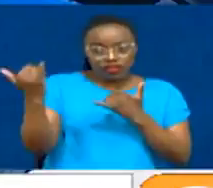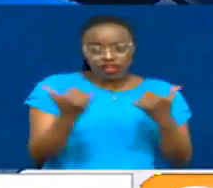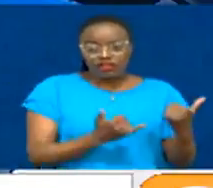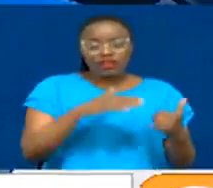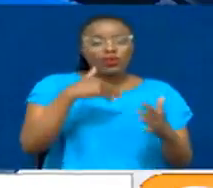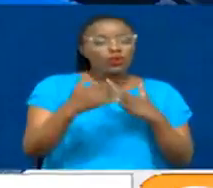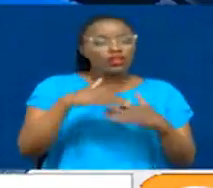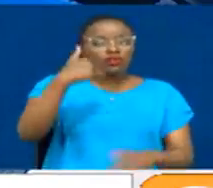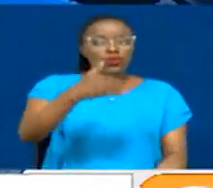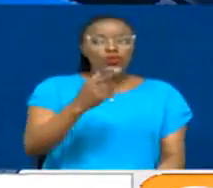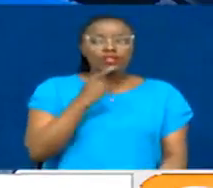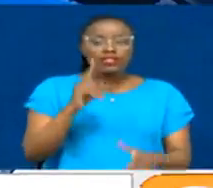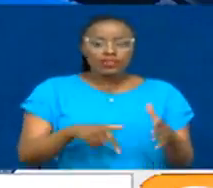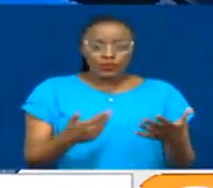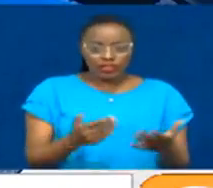what you've said.